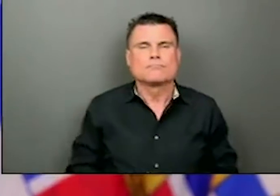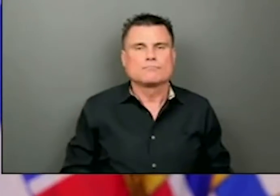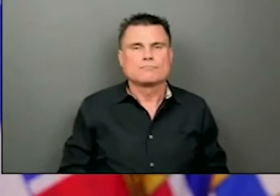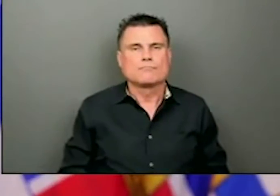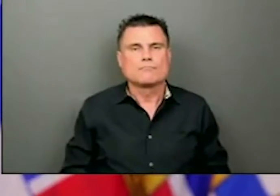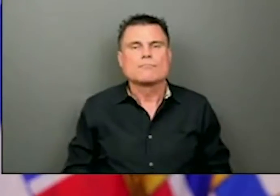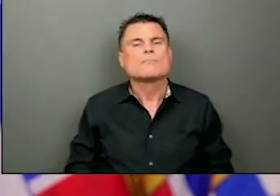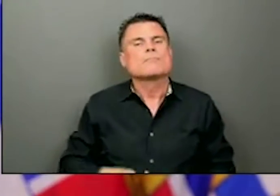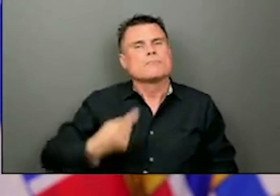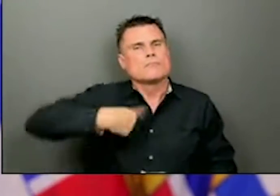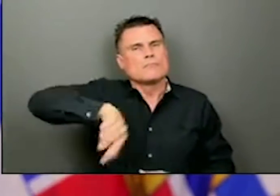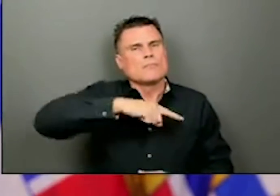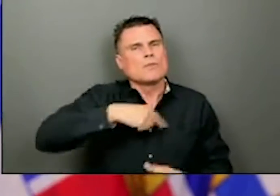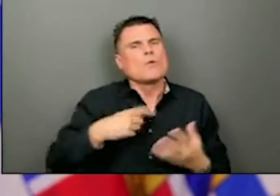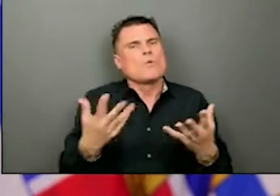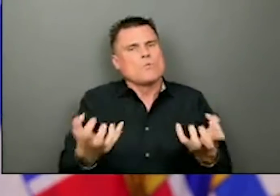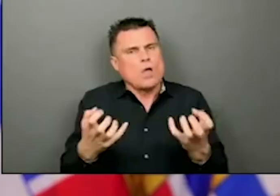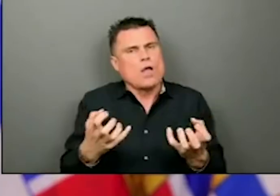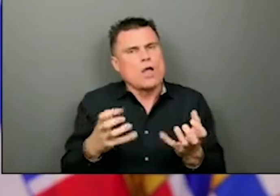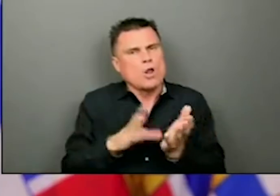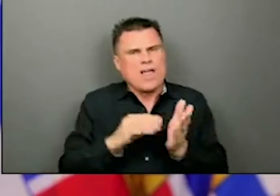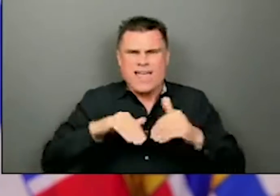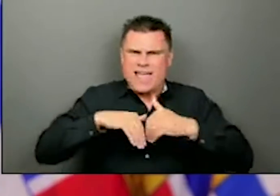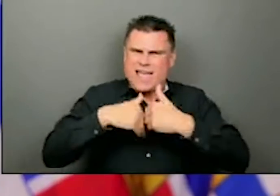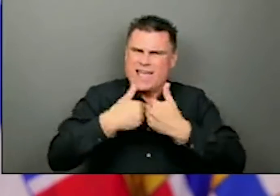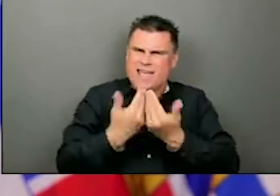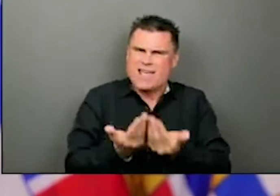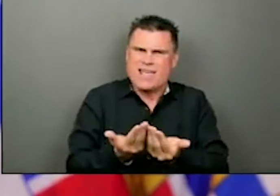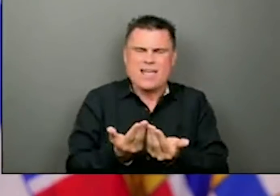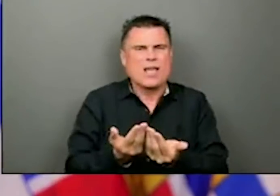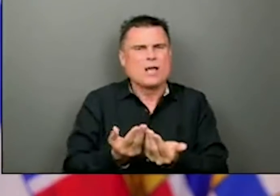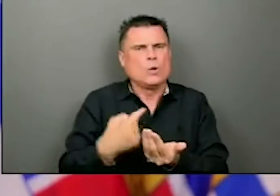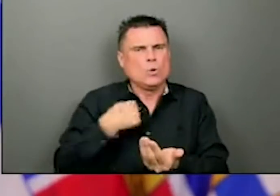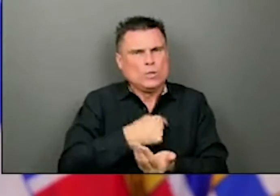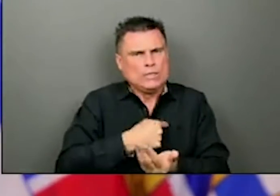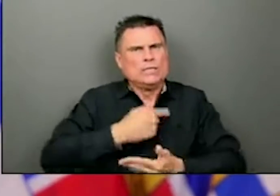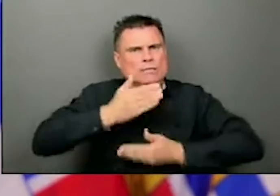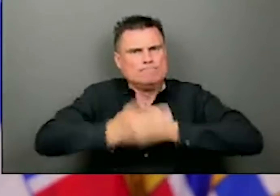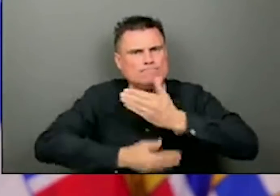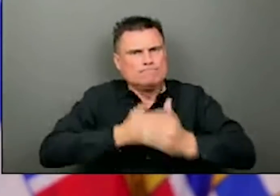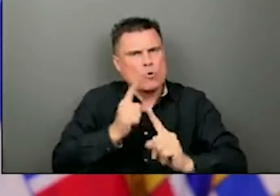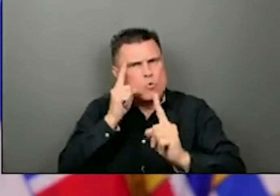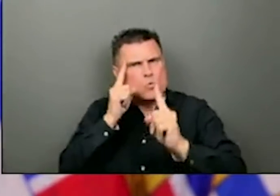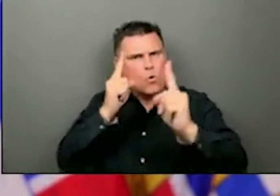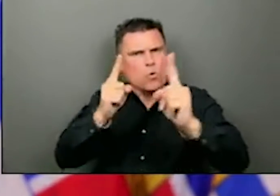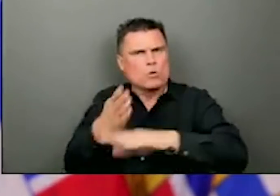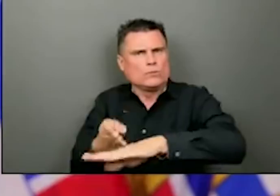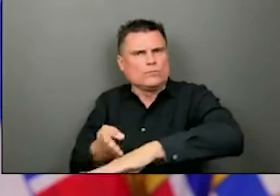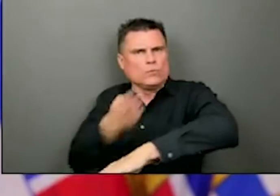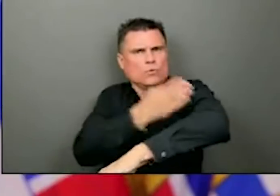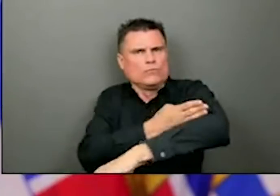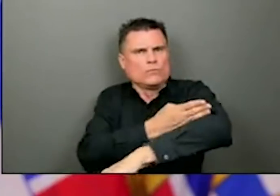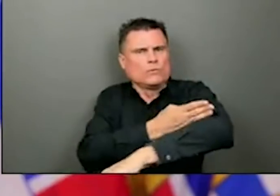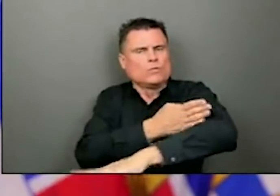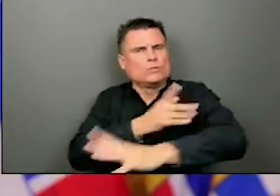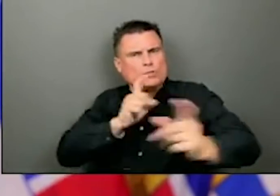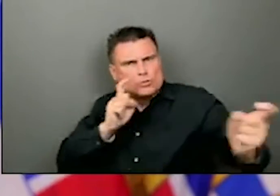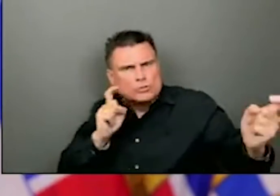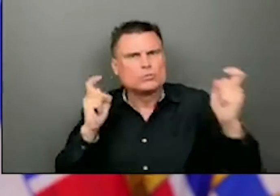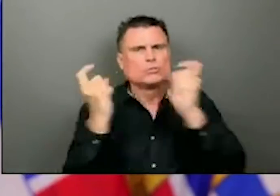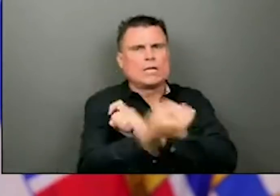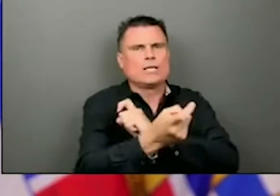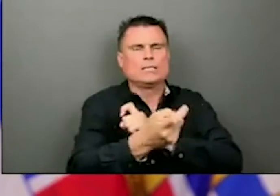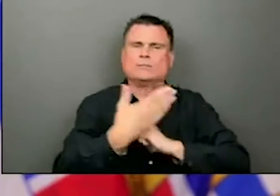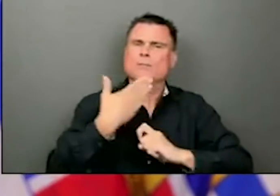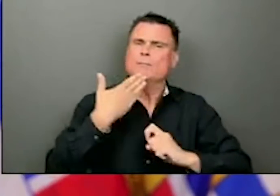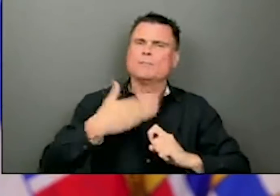it. This is hard work that requires us as leaders and settlers